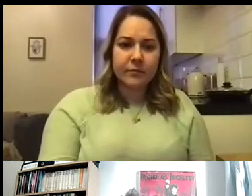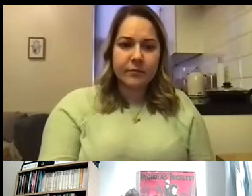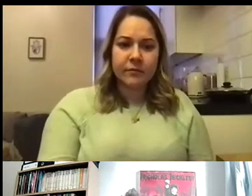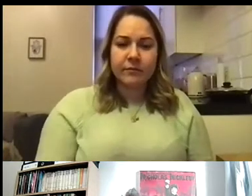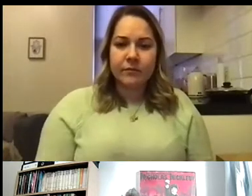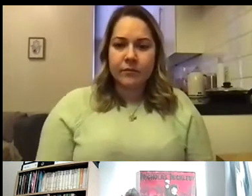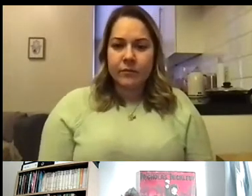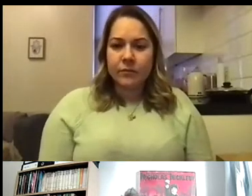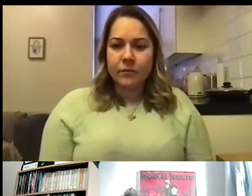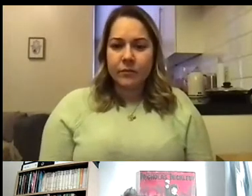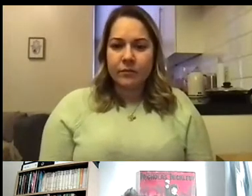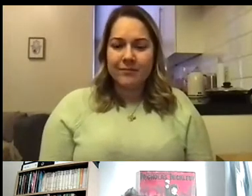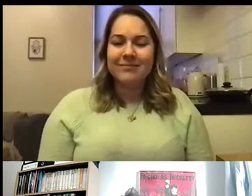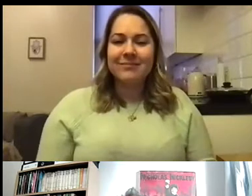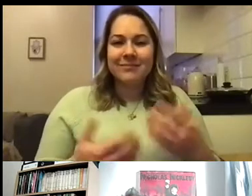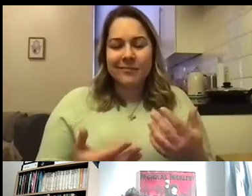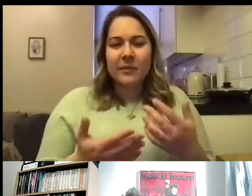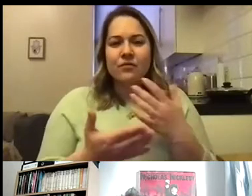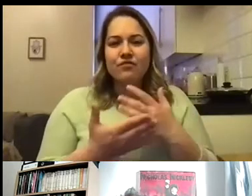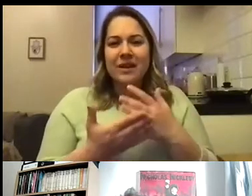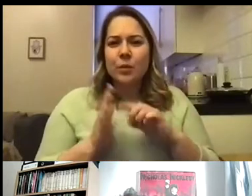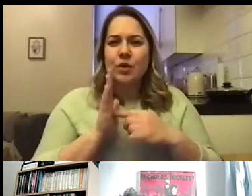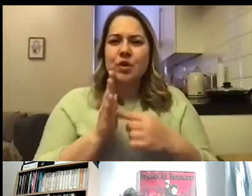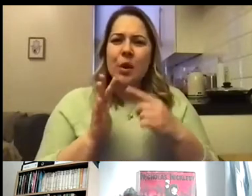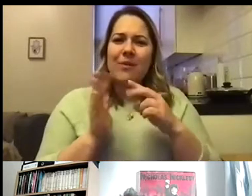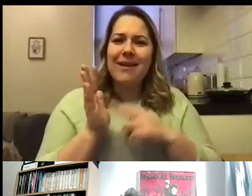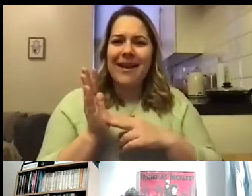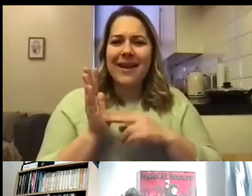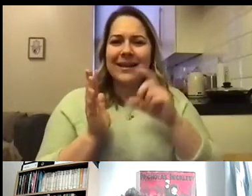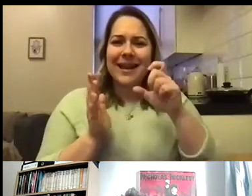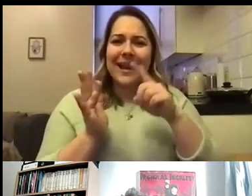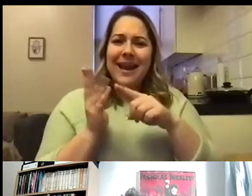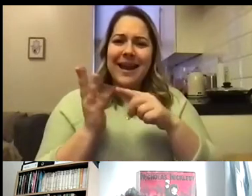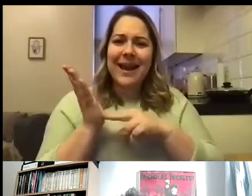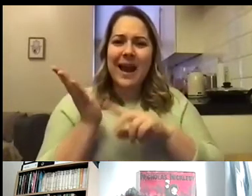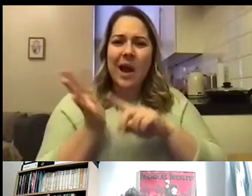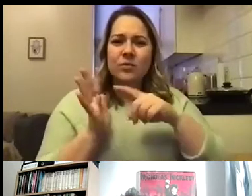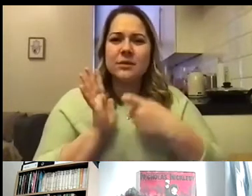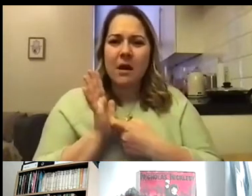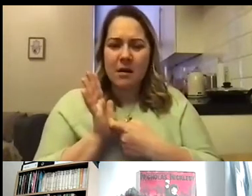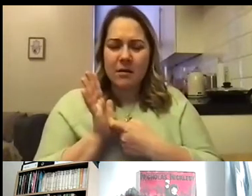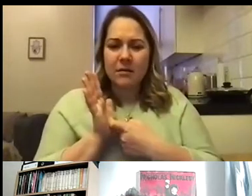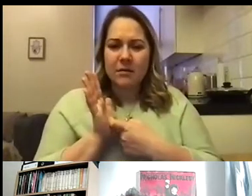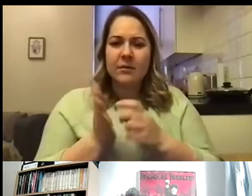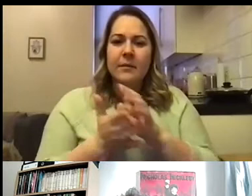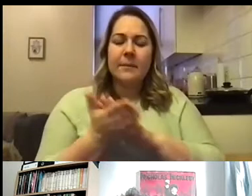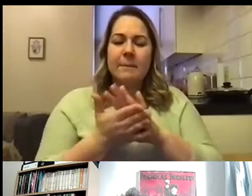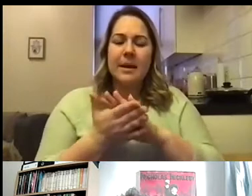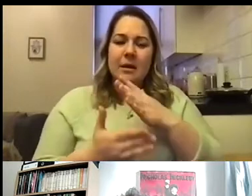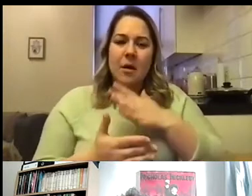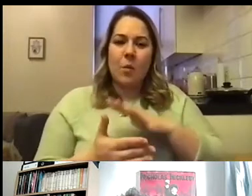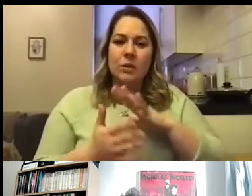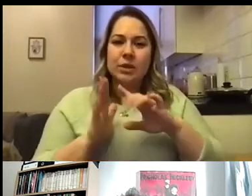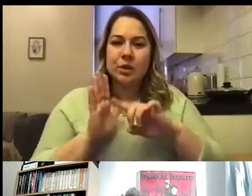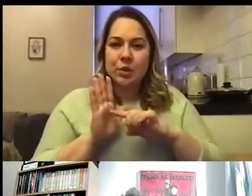that the moment of encounter was quite important, because what I was trying to